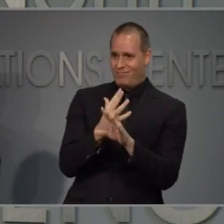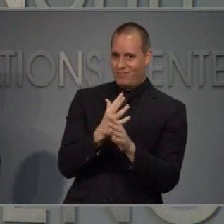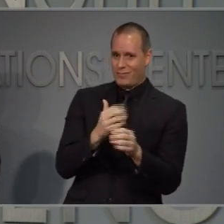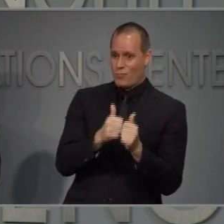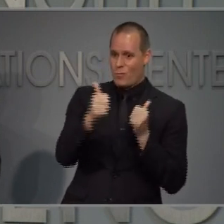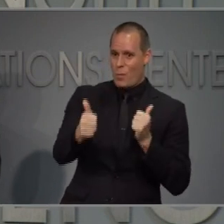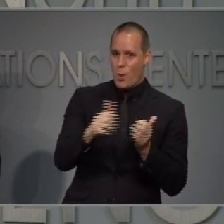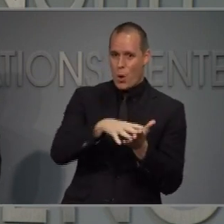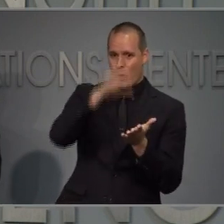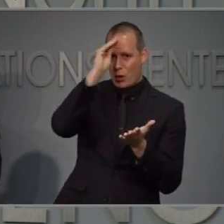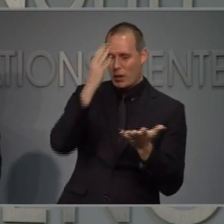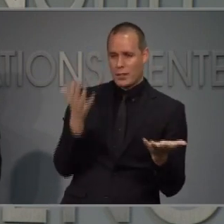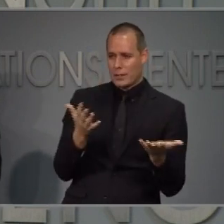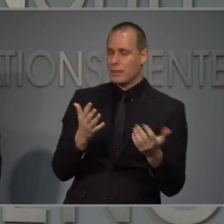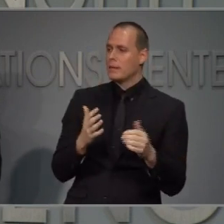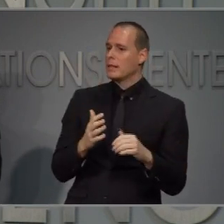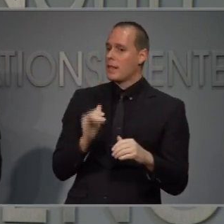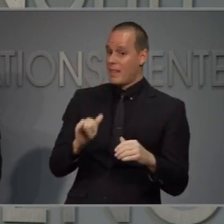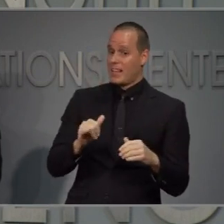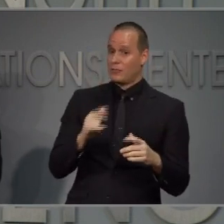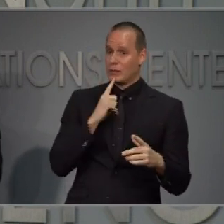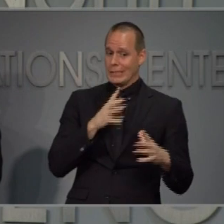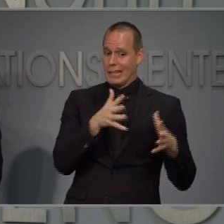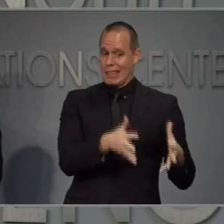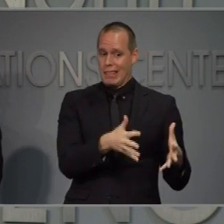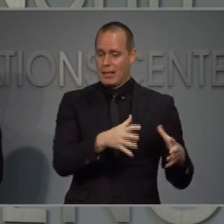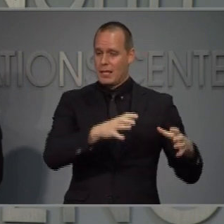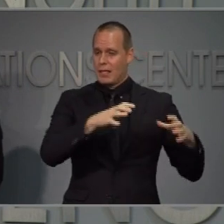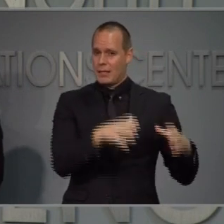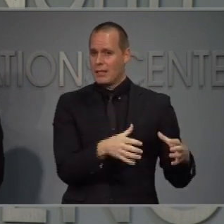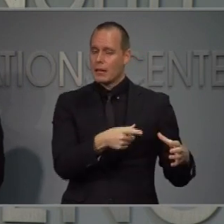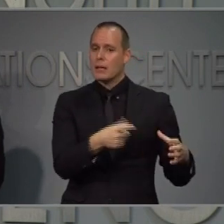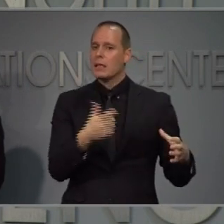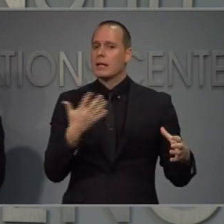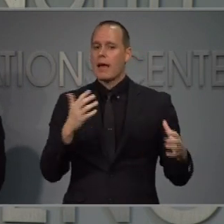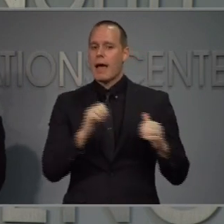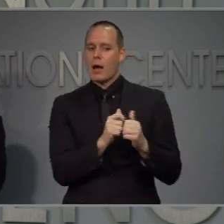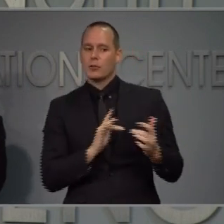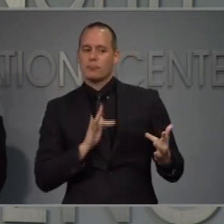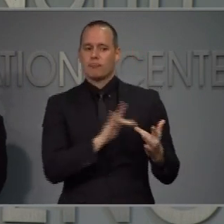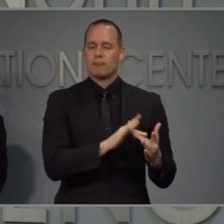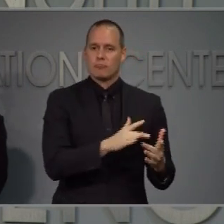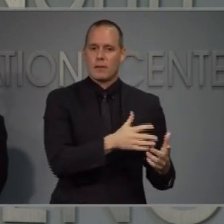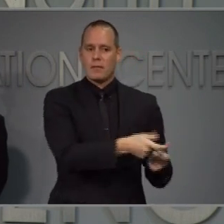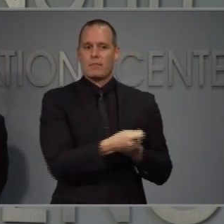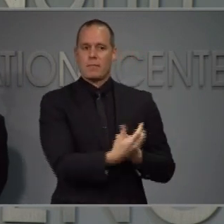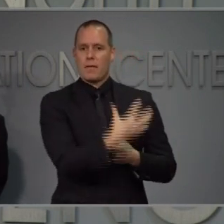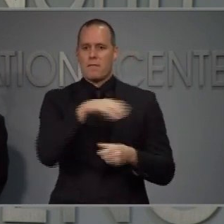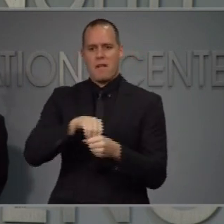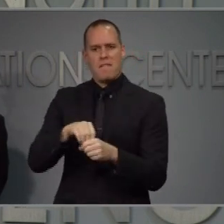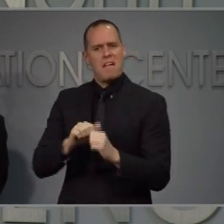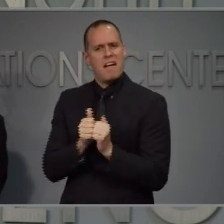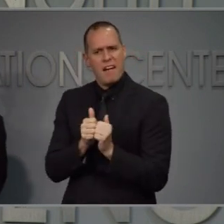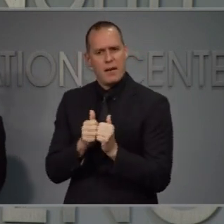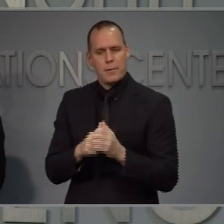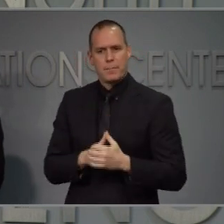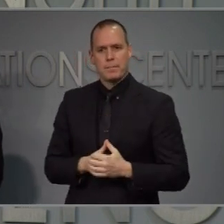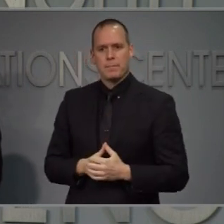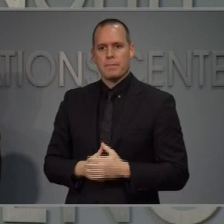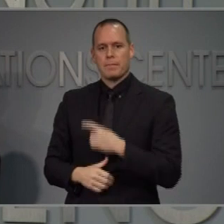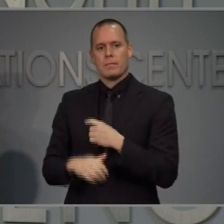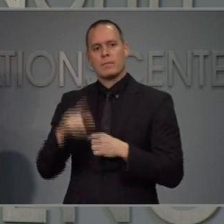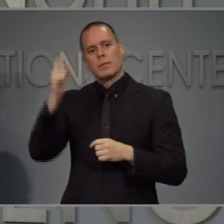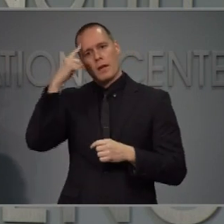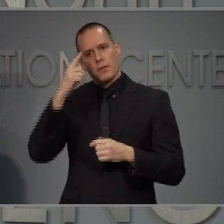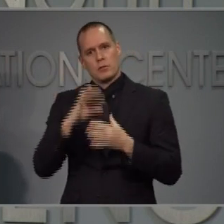strategies you might have for reaching them as we move forward with more weeks of remote learning. I know that each and every day, more